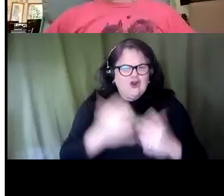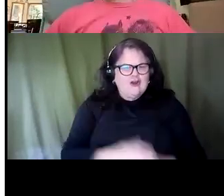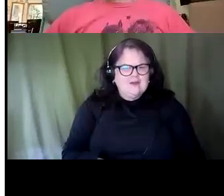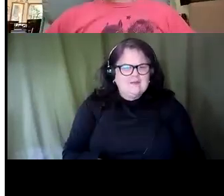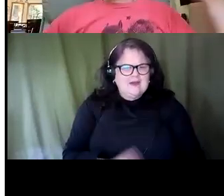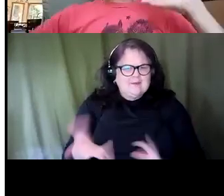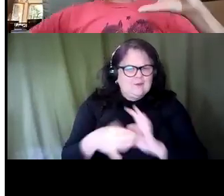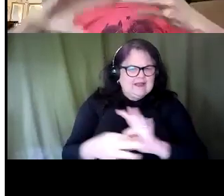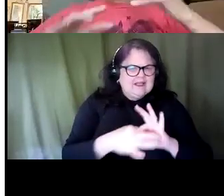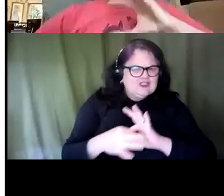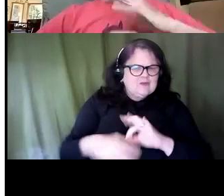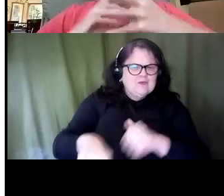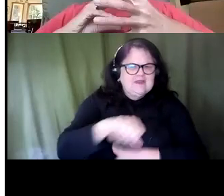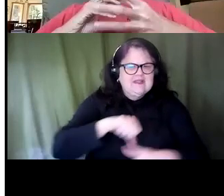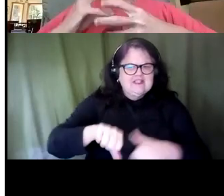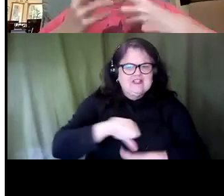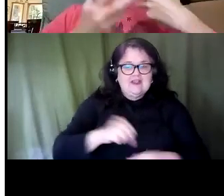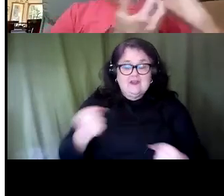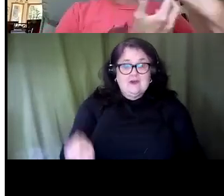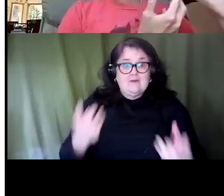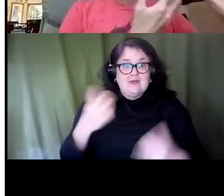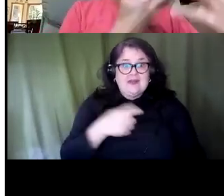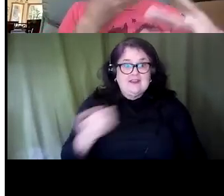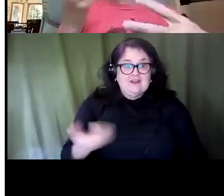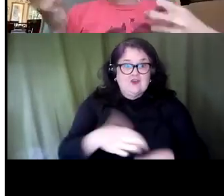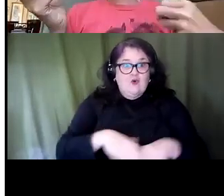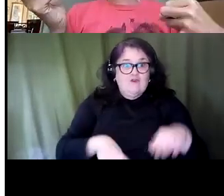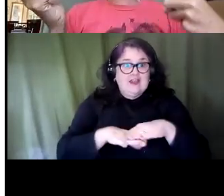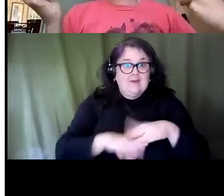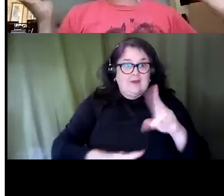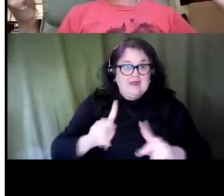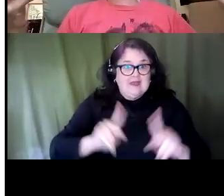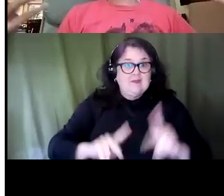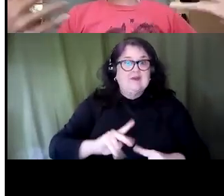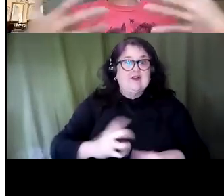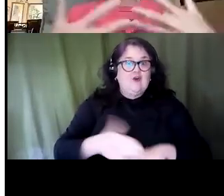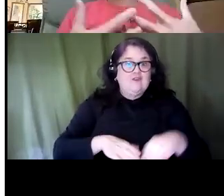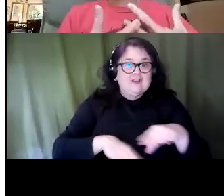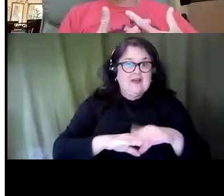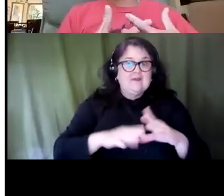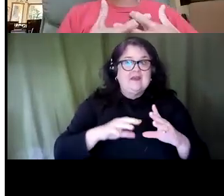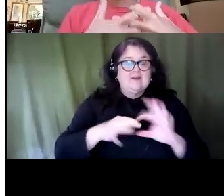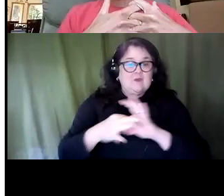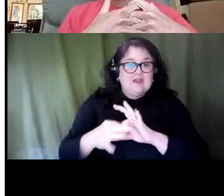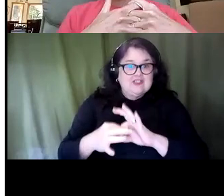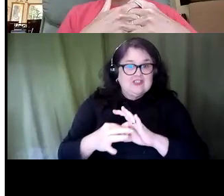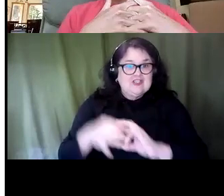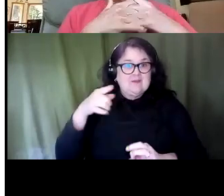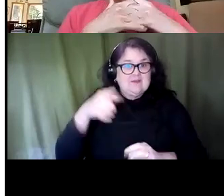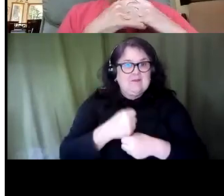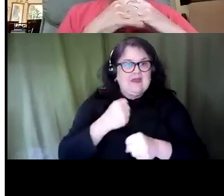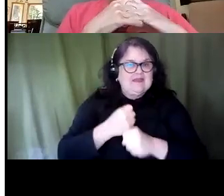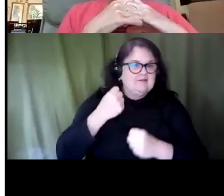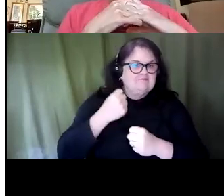relationship with each other, many of them are, there's a lot of overlapping people and relationships. The relationships with each other make them resilient.